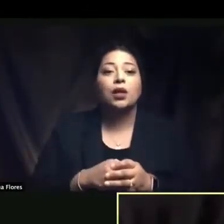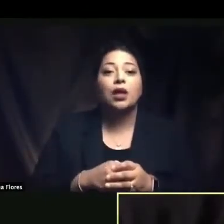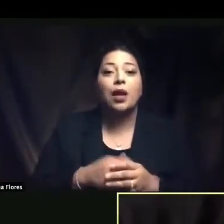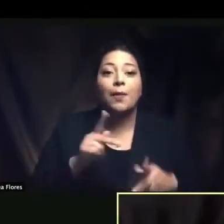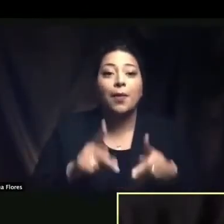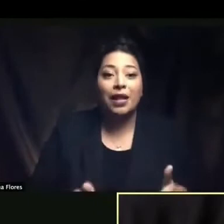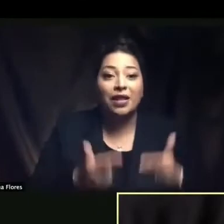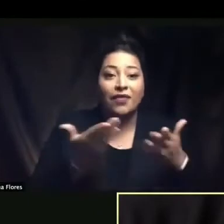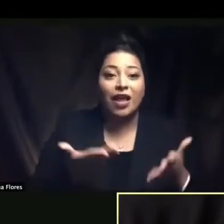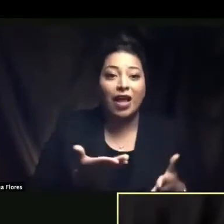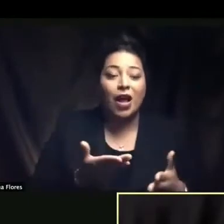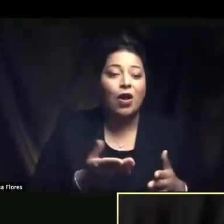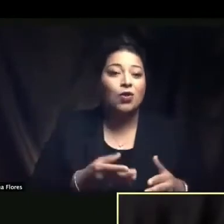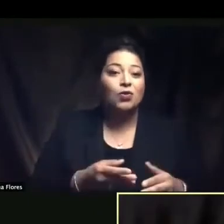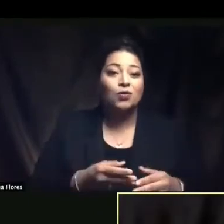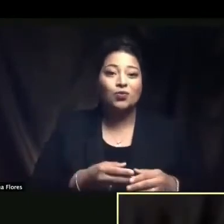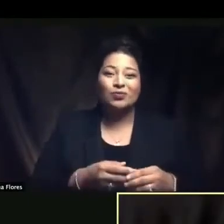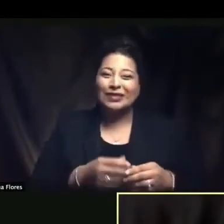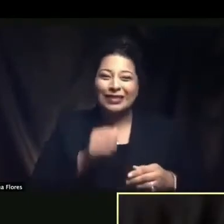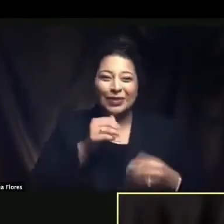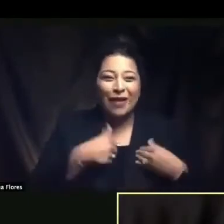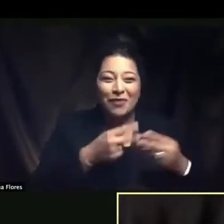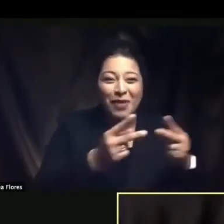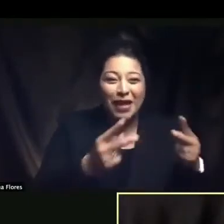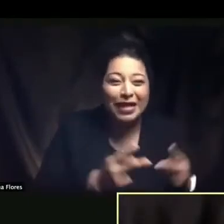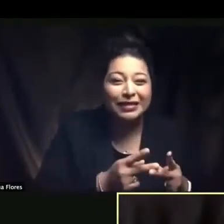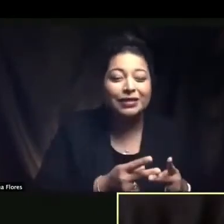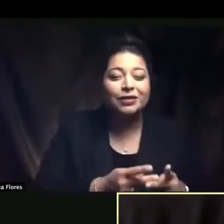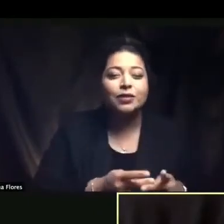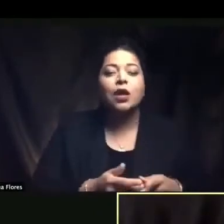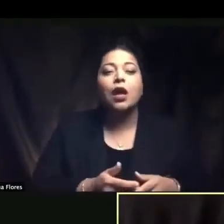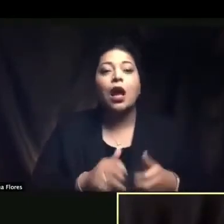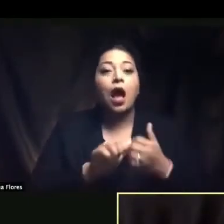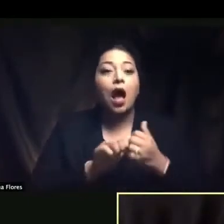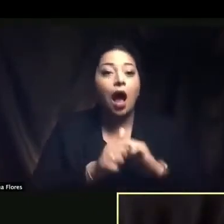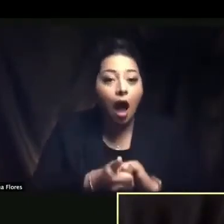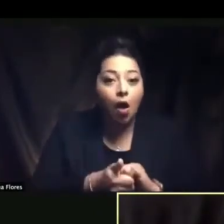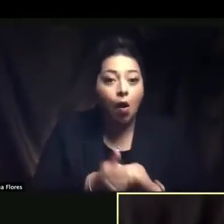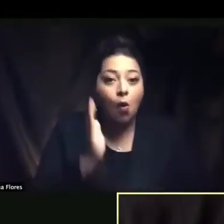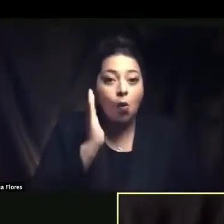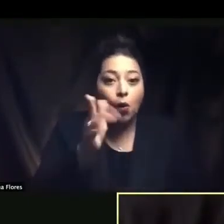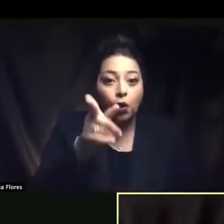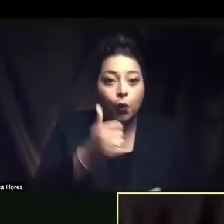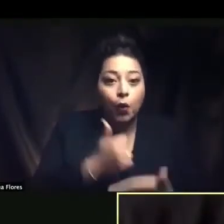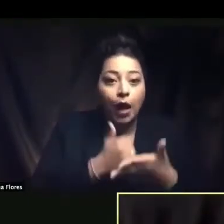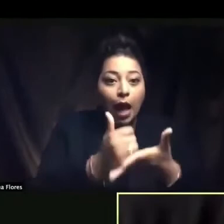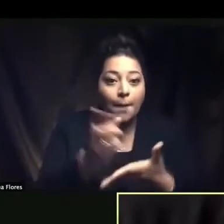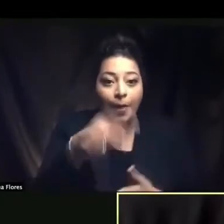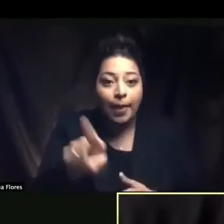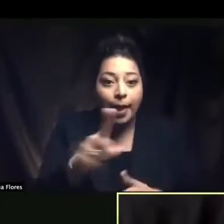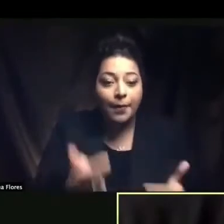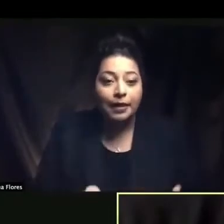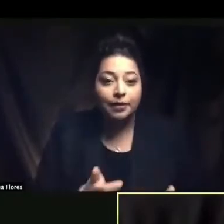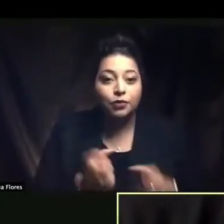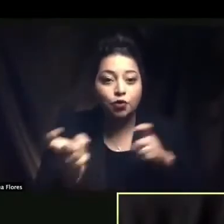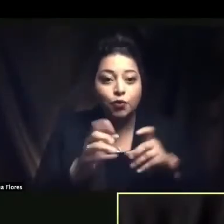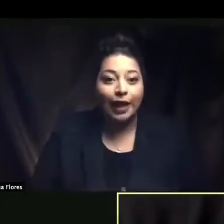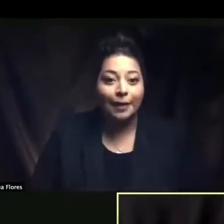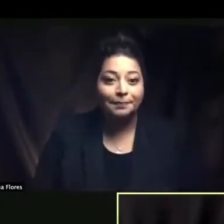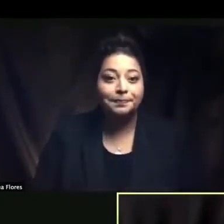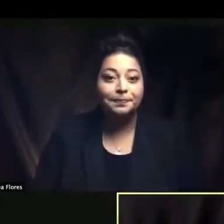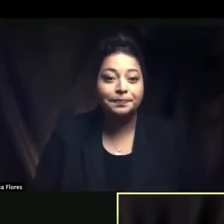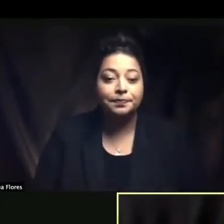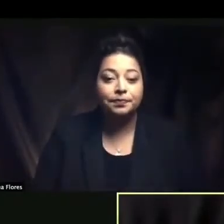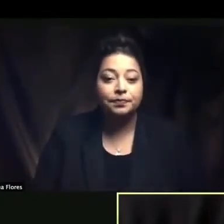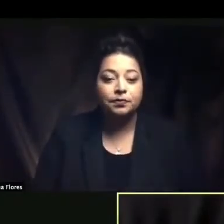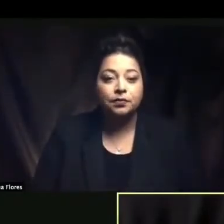What specific steps are you going to take to help them deal with that? And